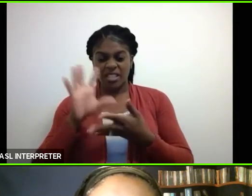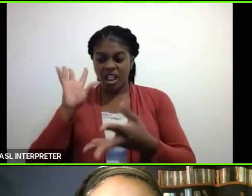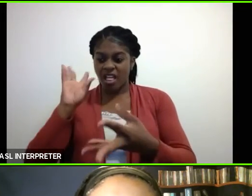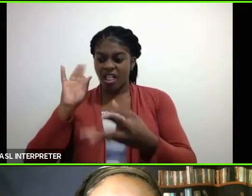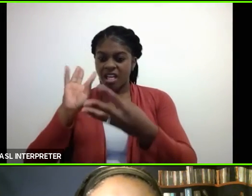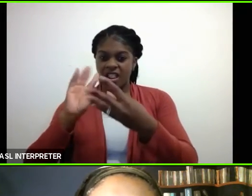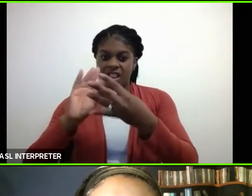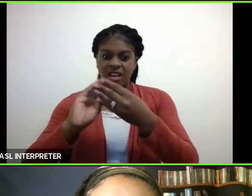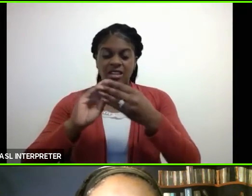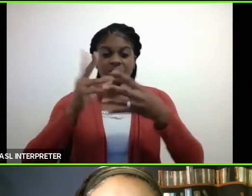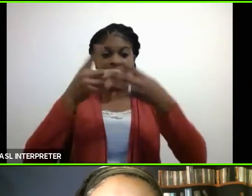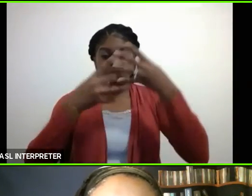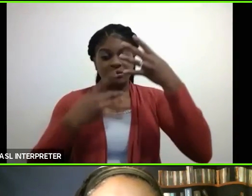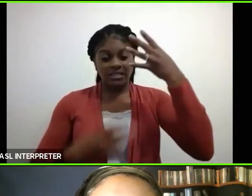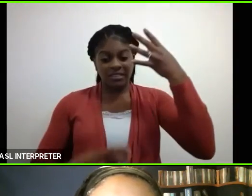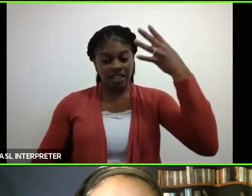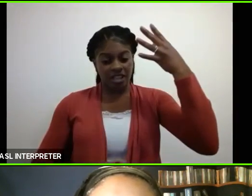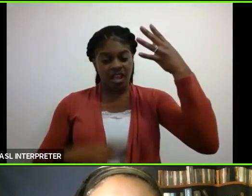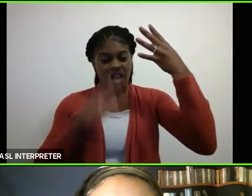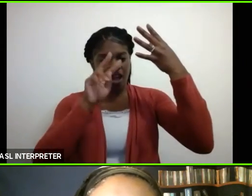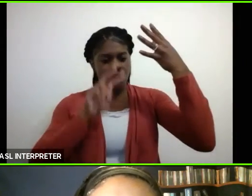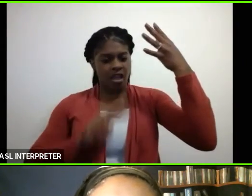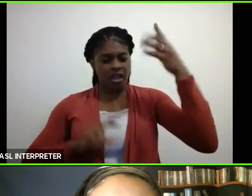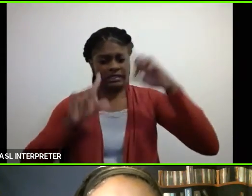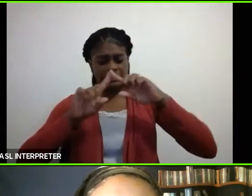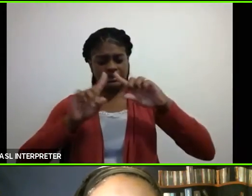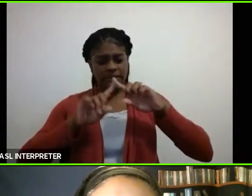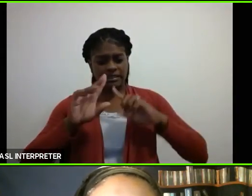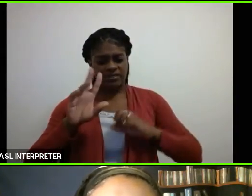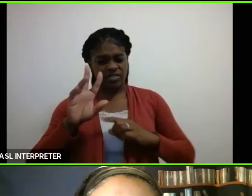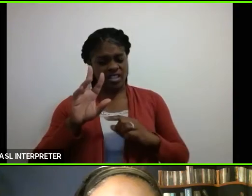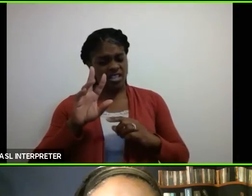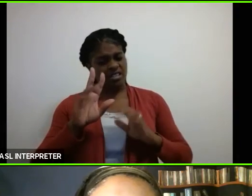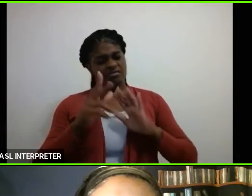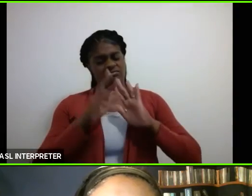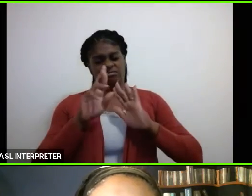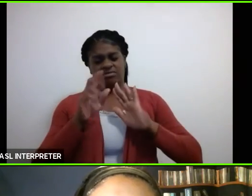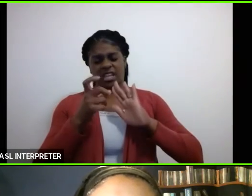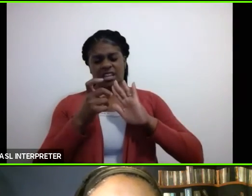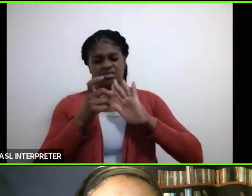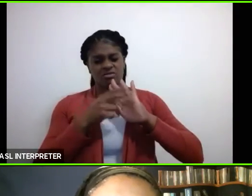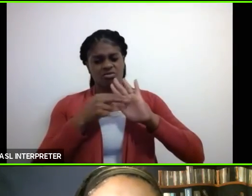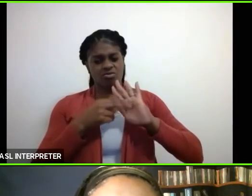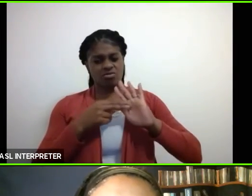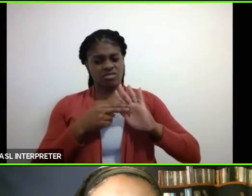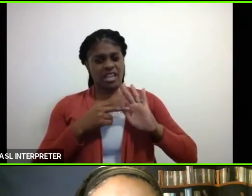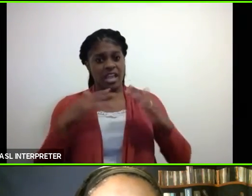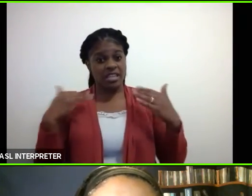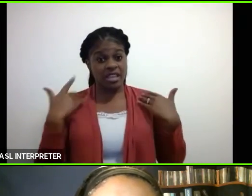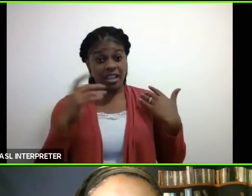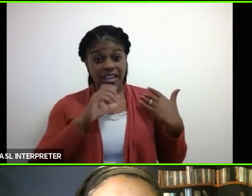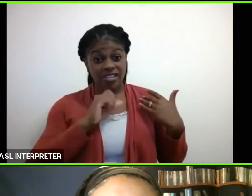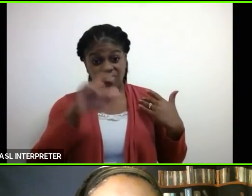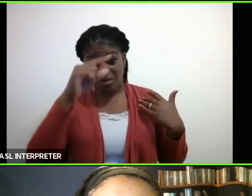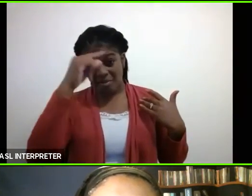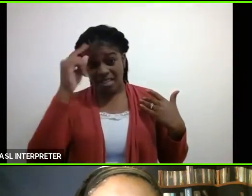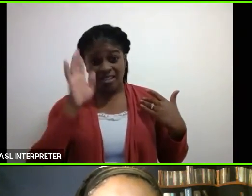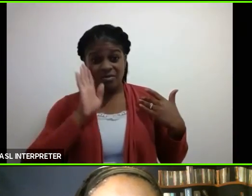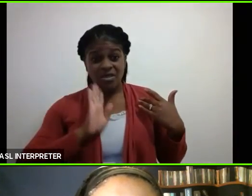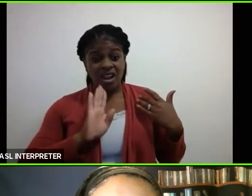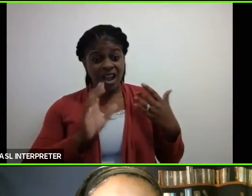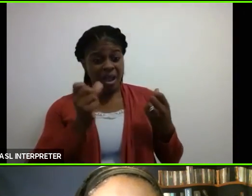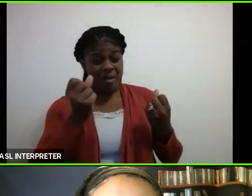list of diagnoses that were placed on Black and Brown children at very young ages, many of those diagnoses